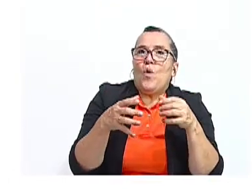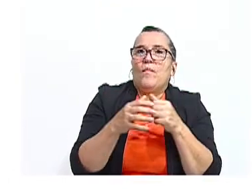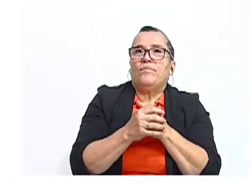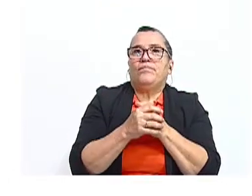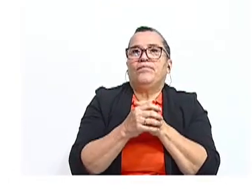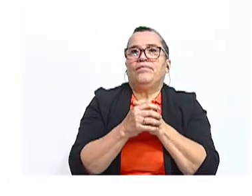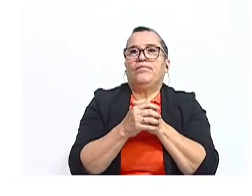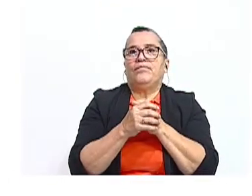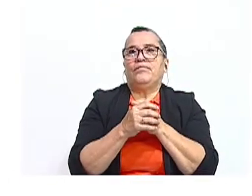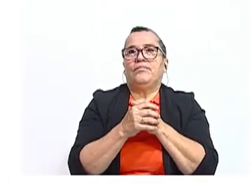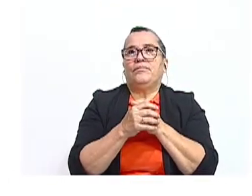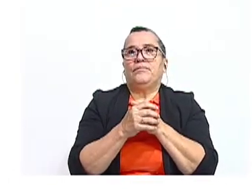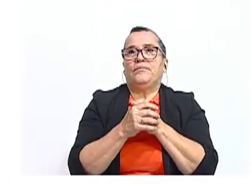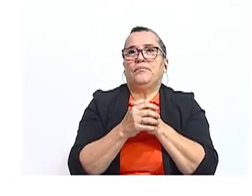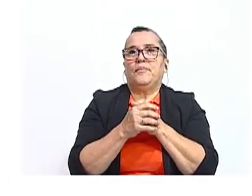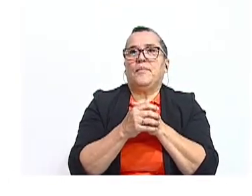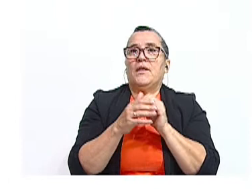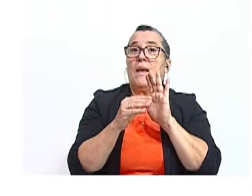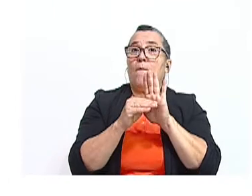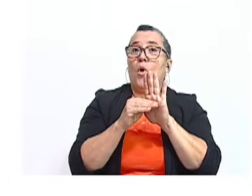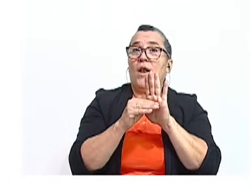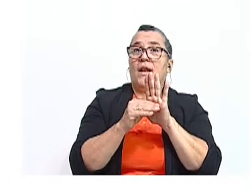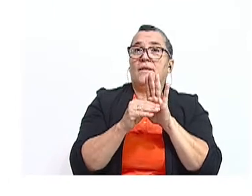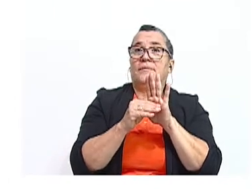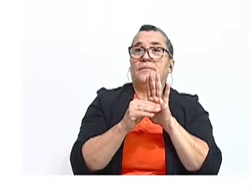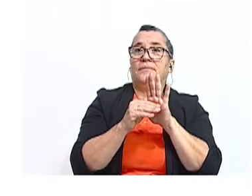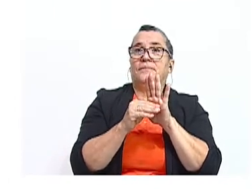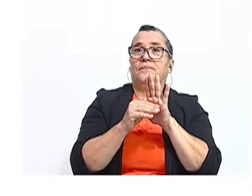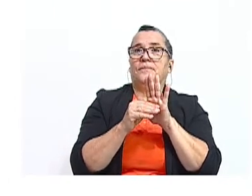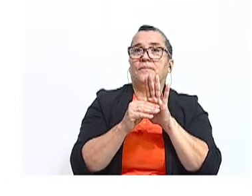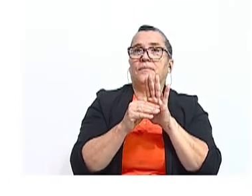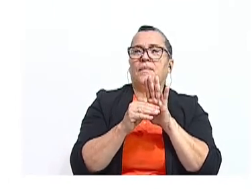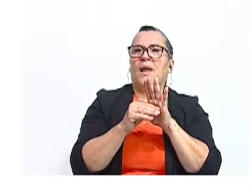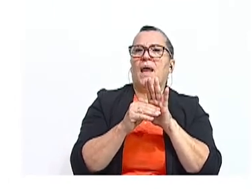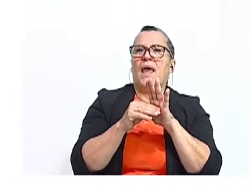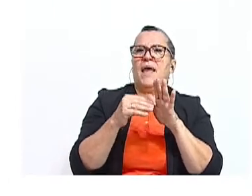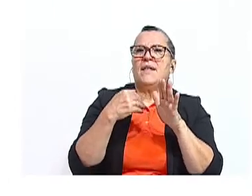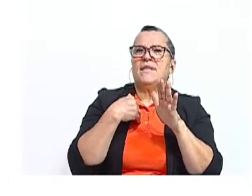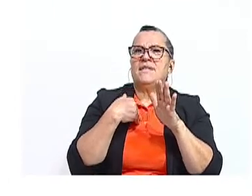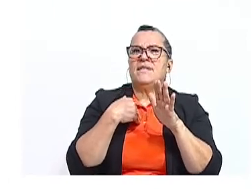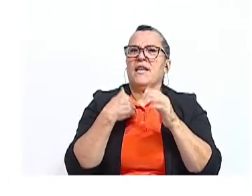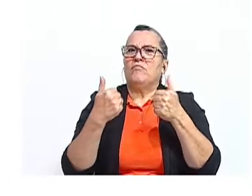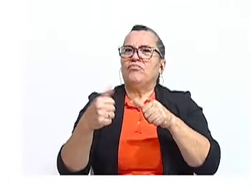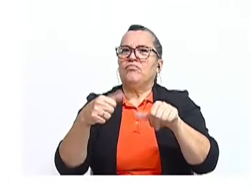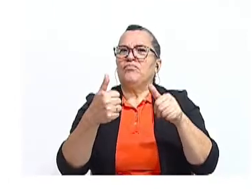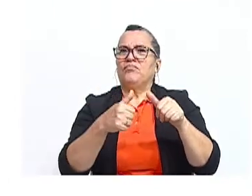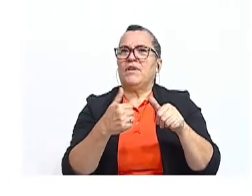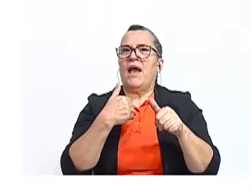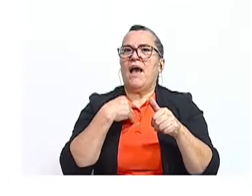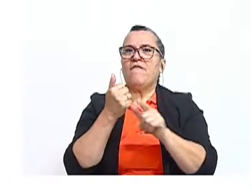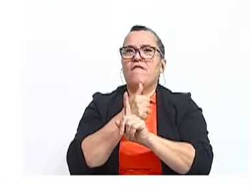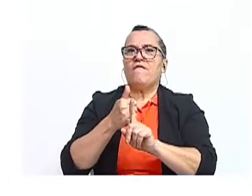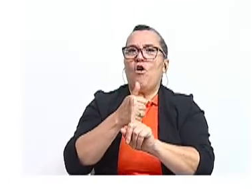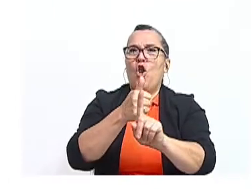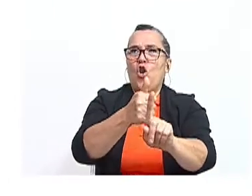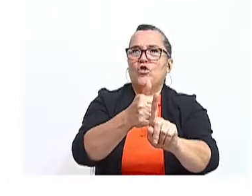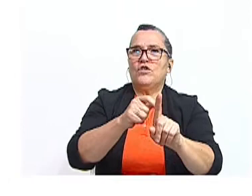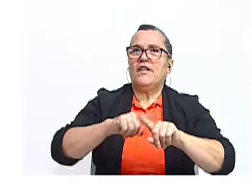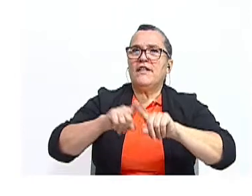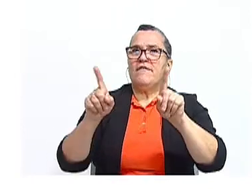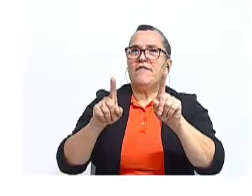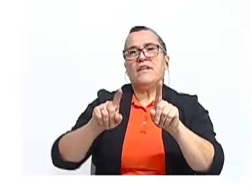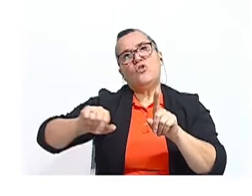a sentence using a modal. A subculture is a group having traits they have to follow that are different